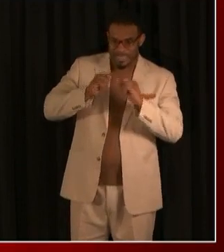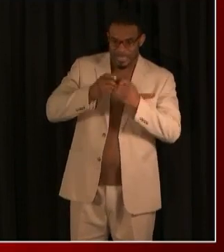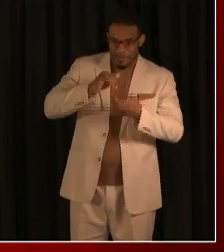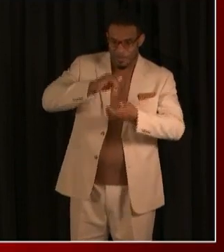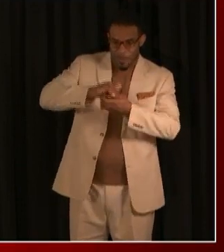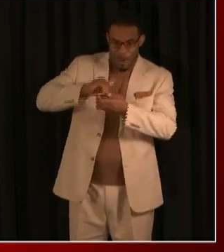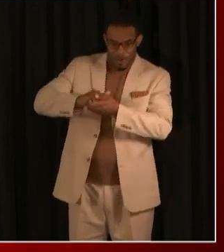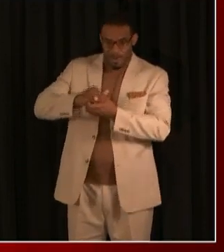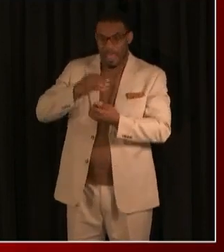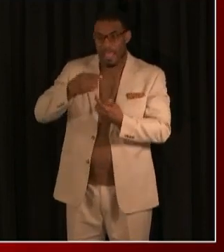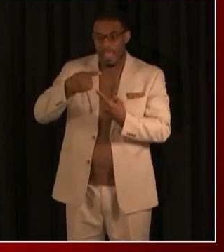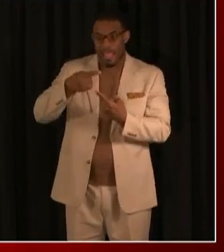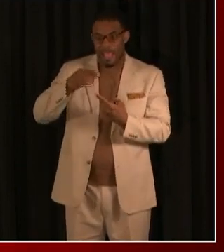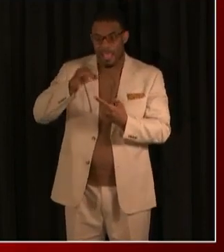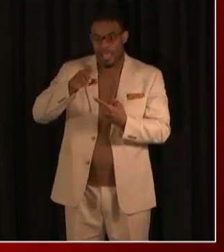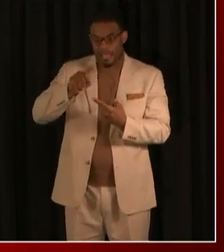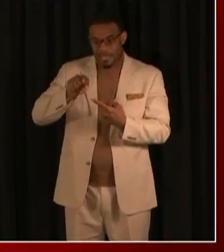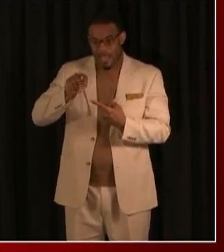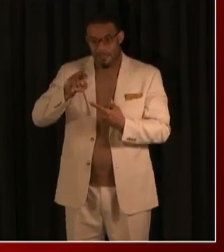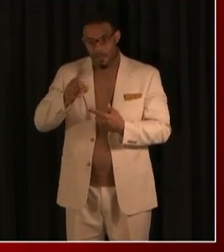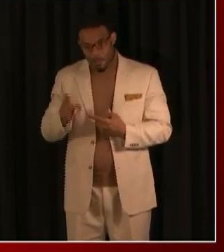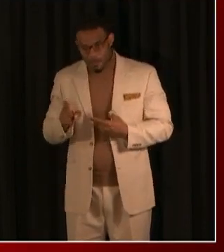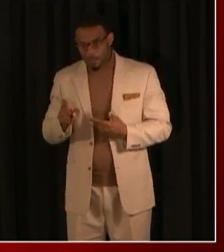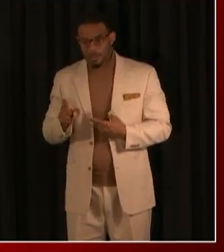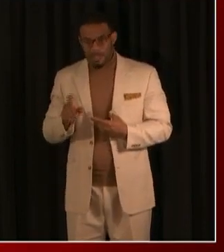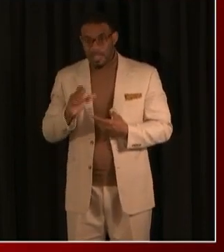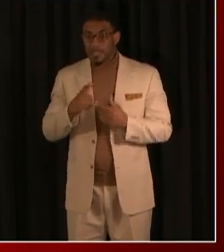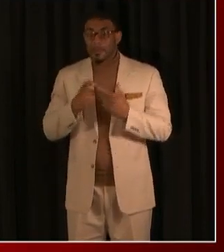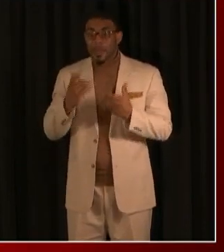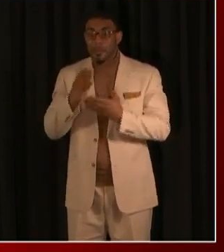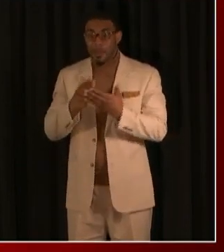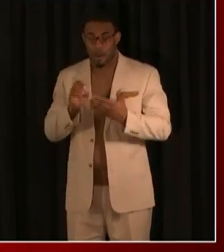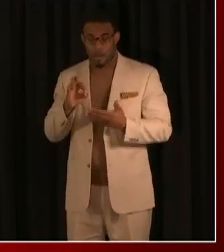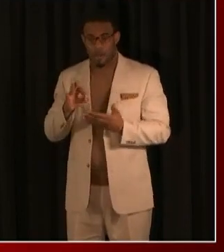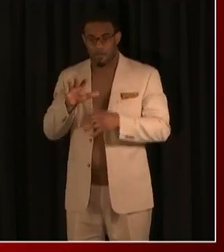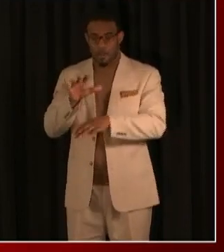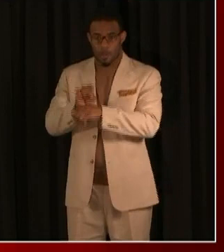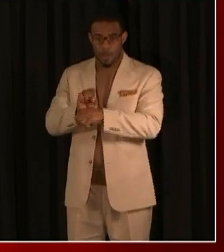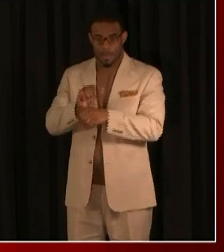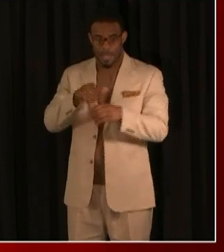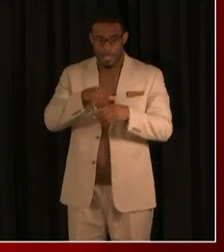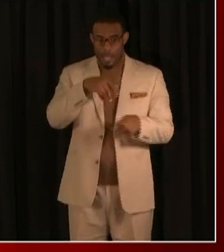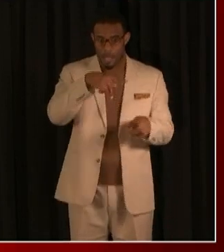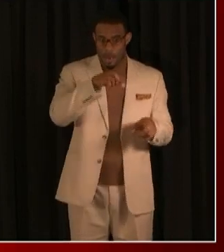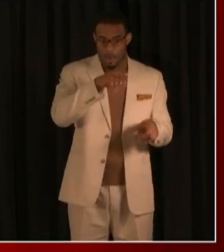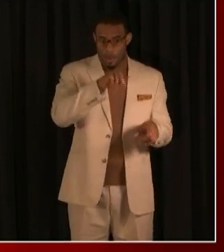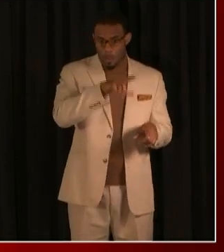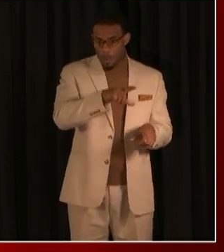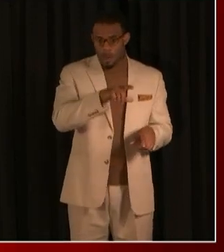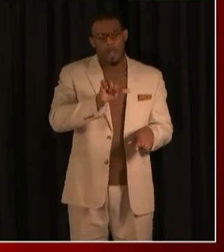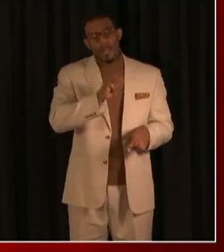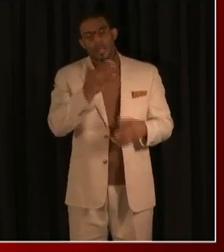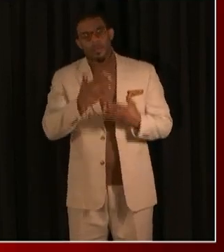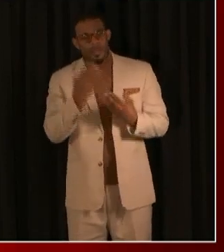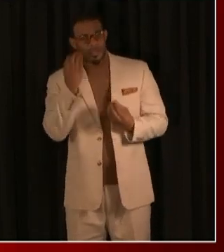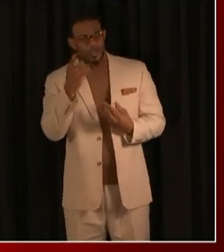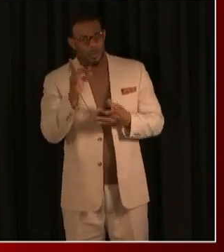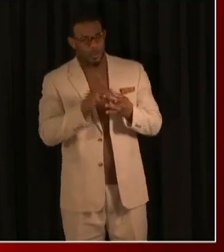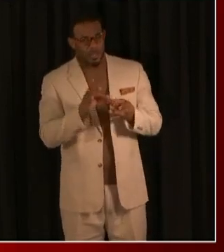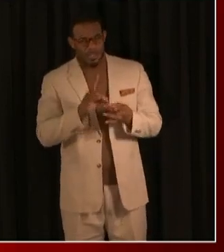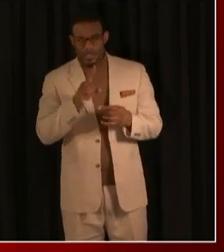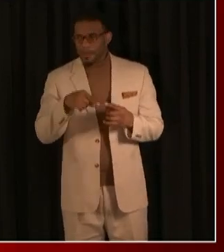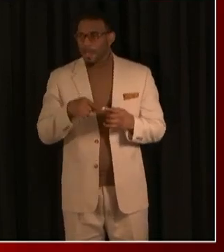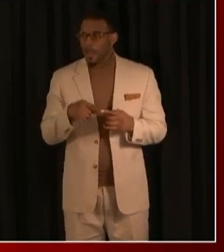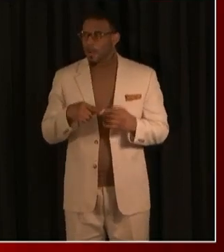Safeway and Giant pharmacies. And that is a significant portion of the appointments in the portal. The other piece that